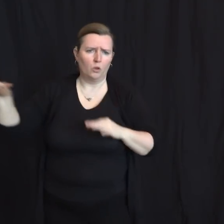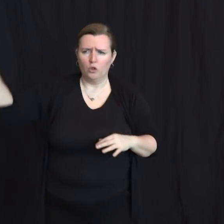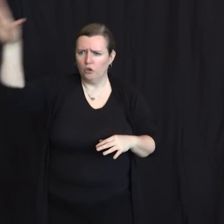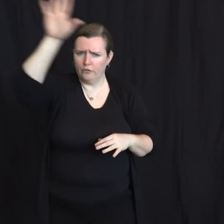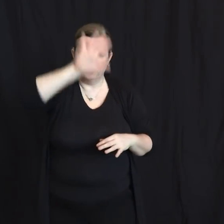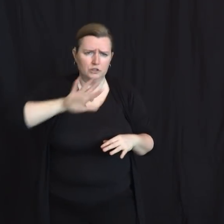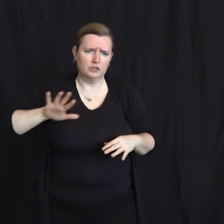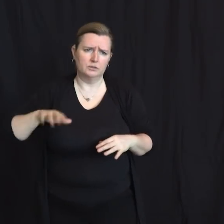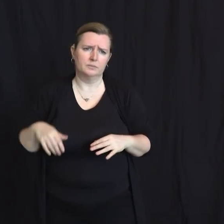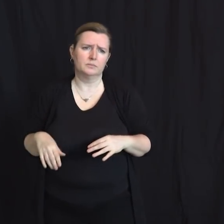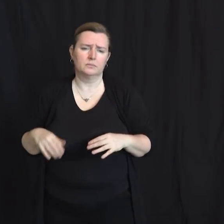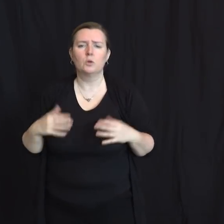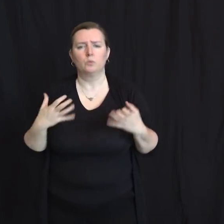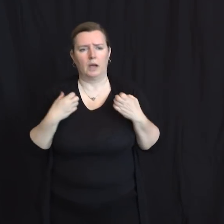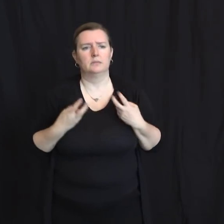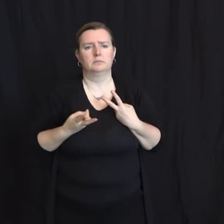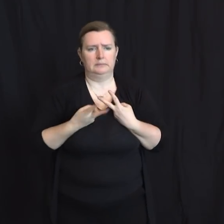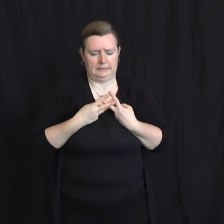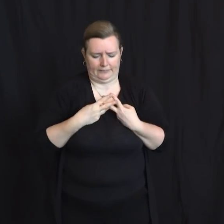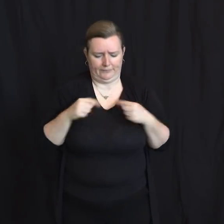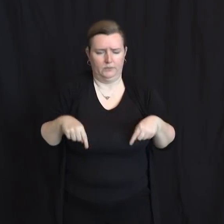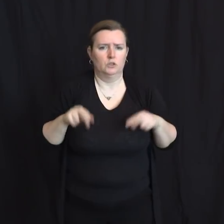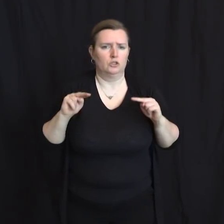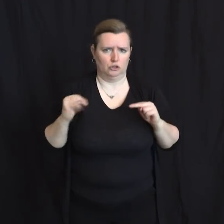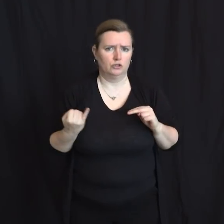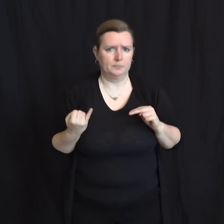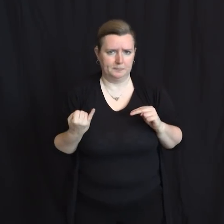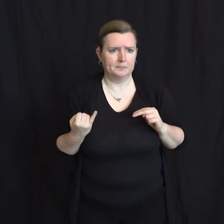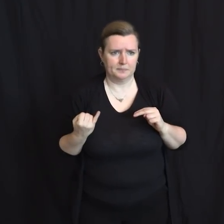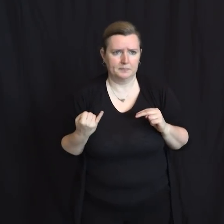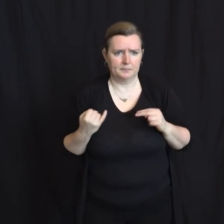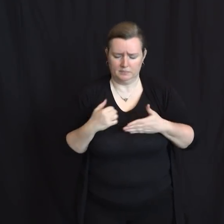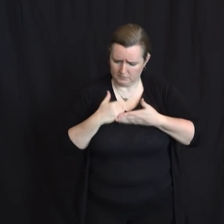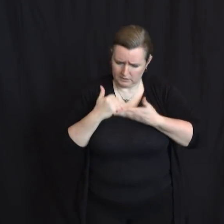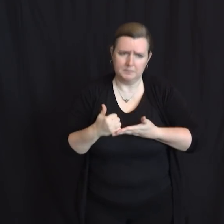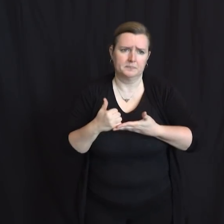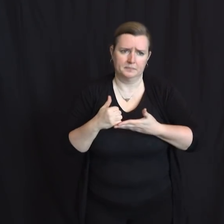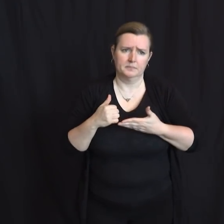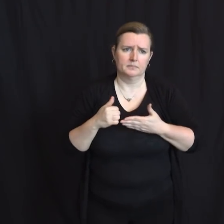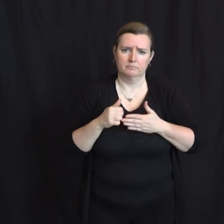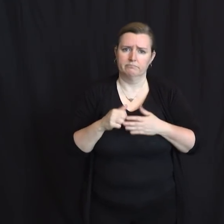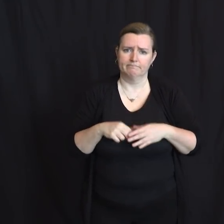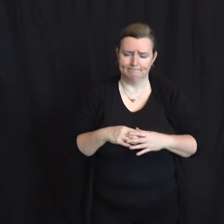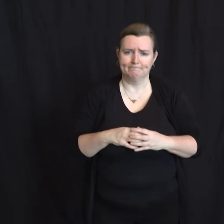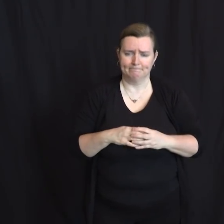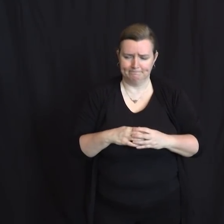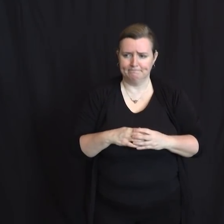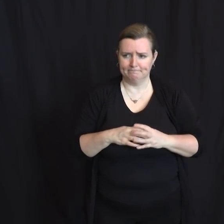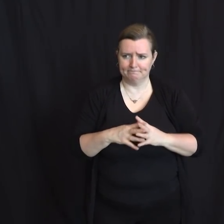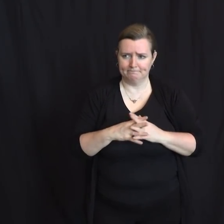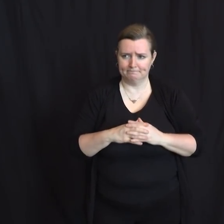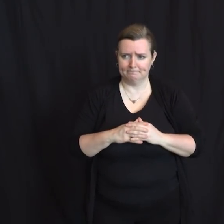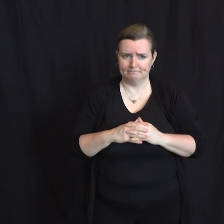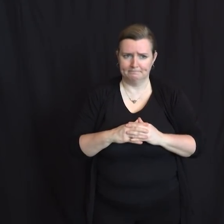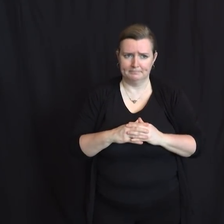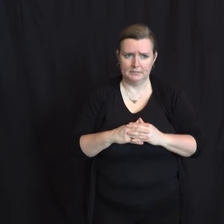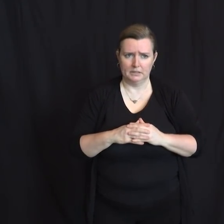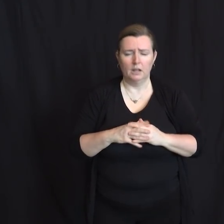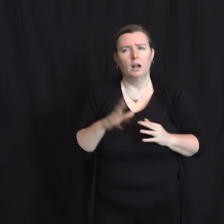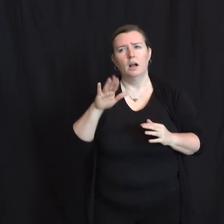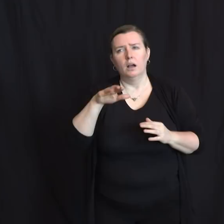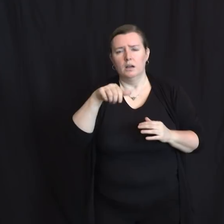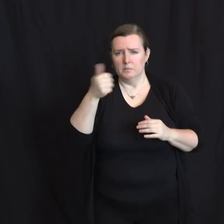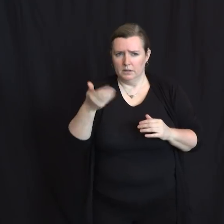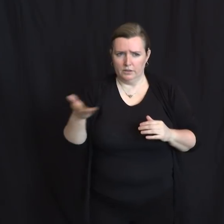our capacity for New Jersey and to be able to help the state. The other thing, by the way, just going back to